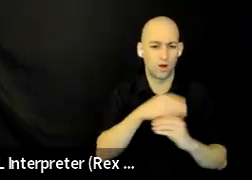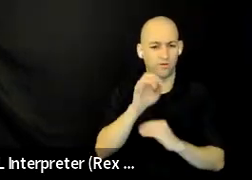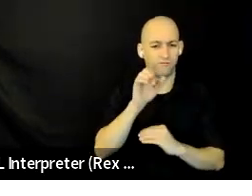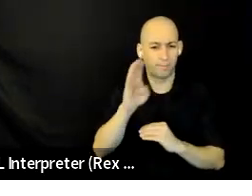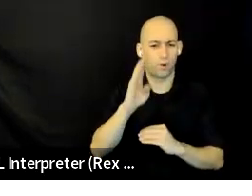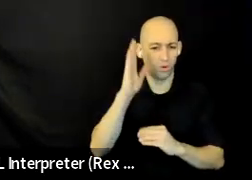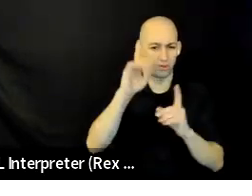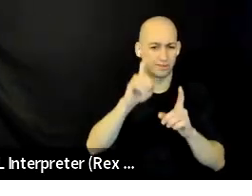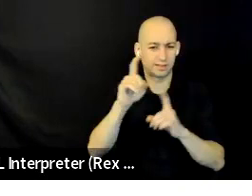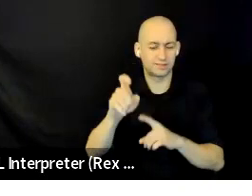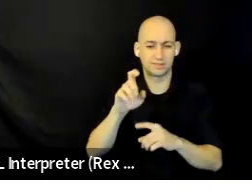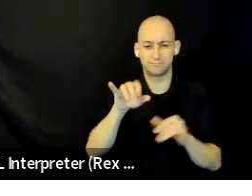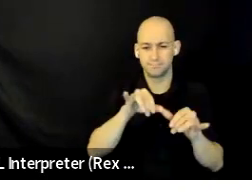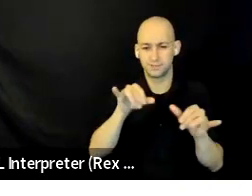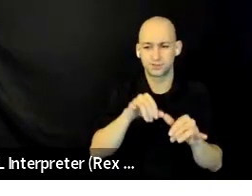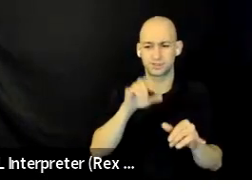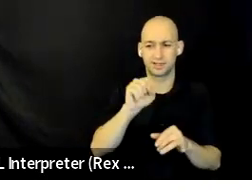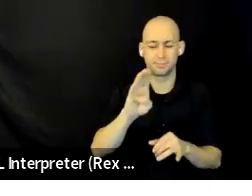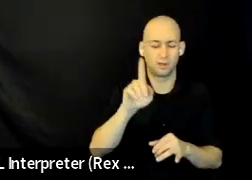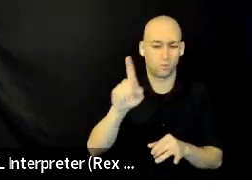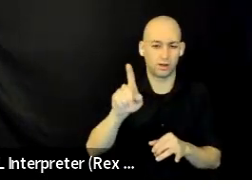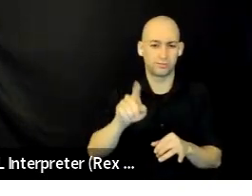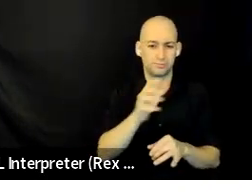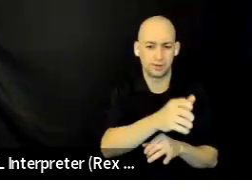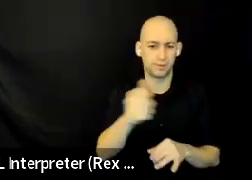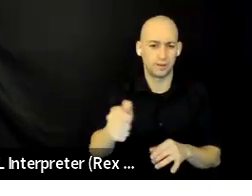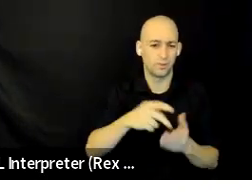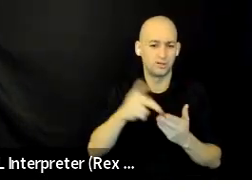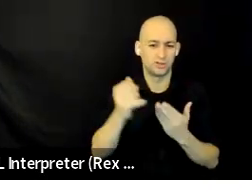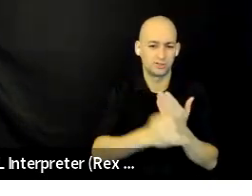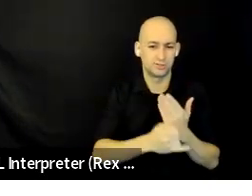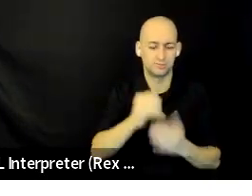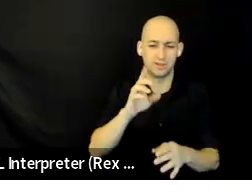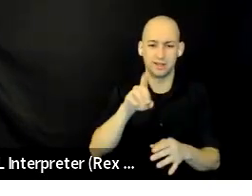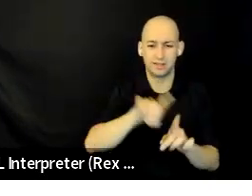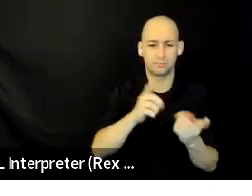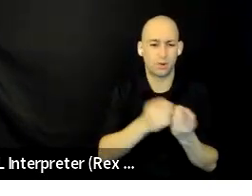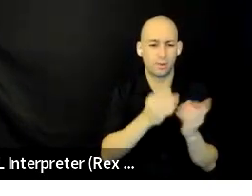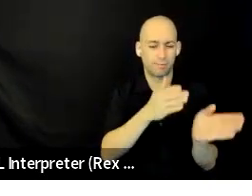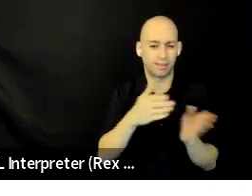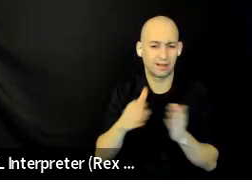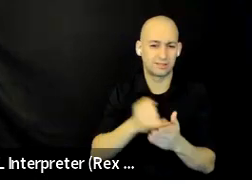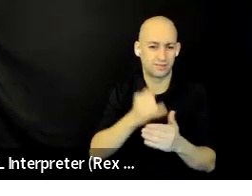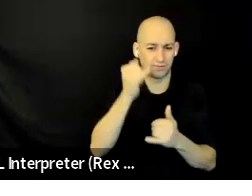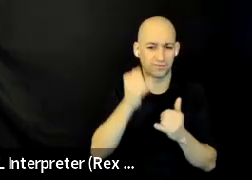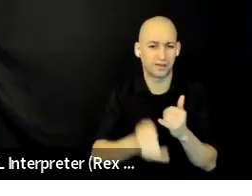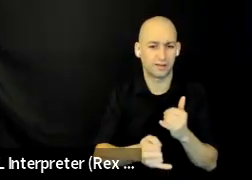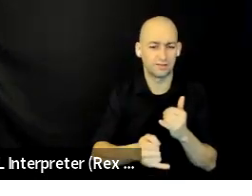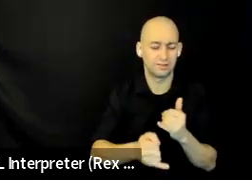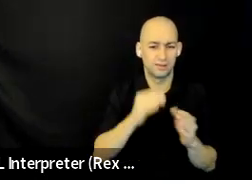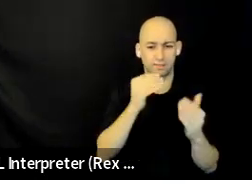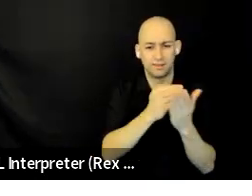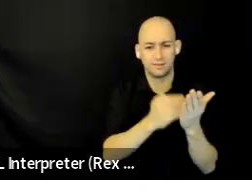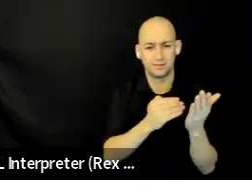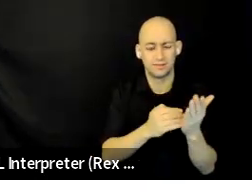the SB1 Cycle 4 Caltrans nominated projects. And the department plans to finalize its list of projects